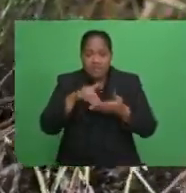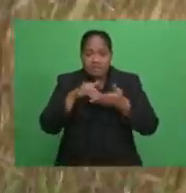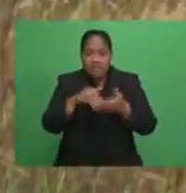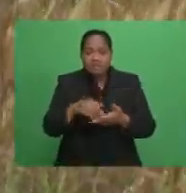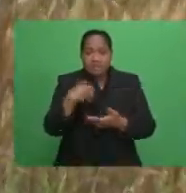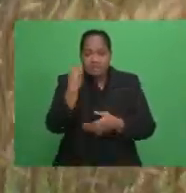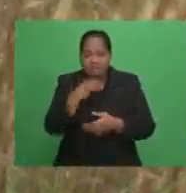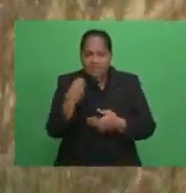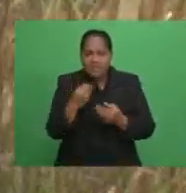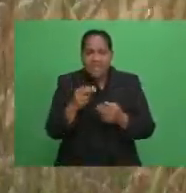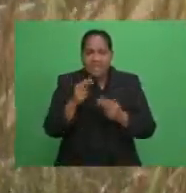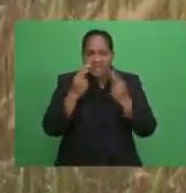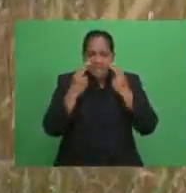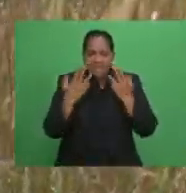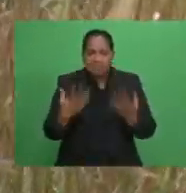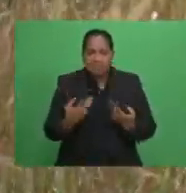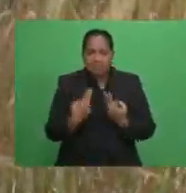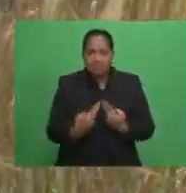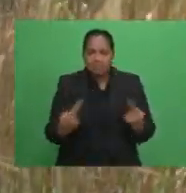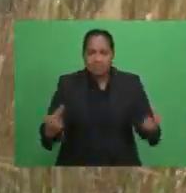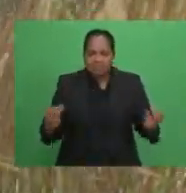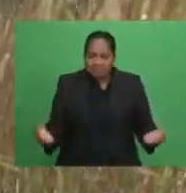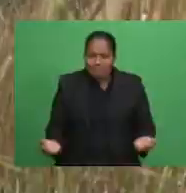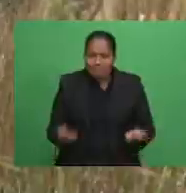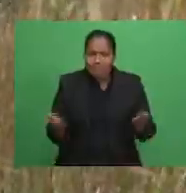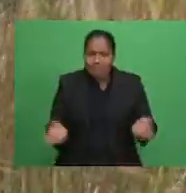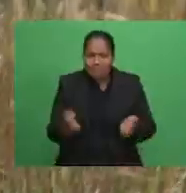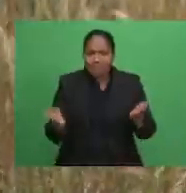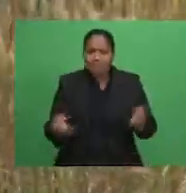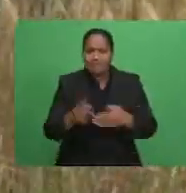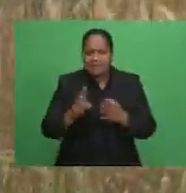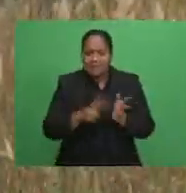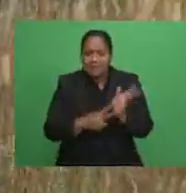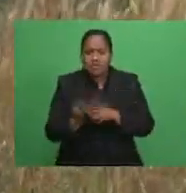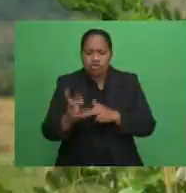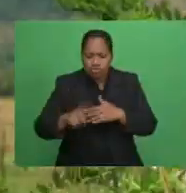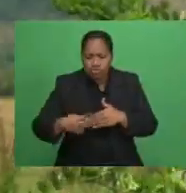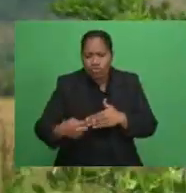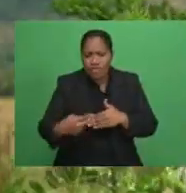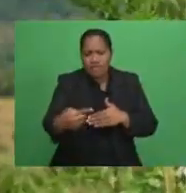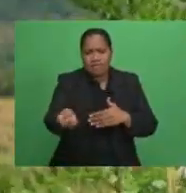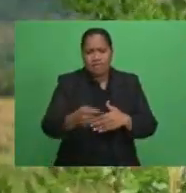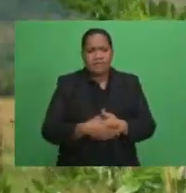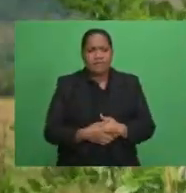has encouraged the village to think about continued sustainability.